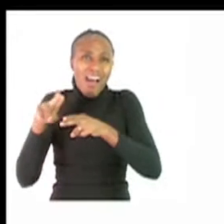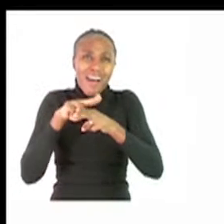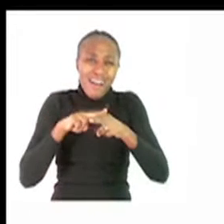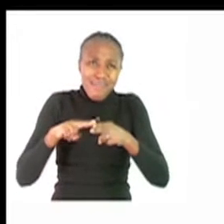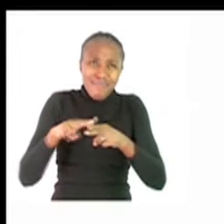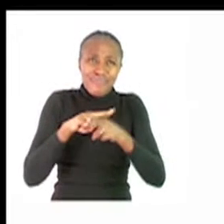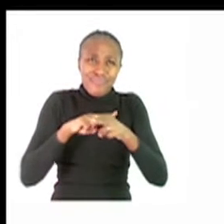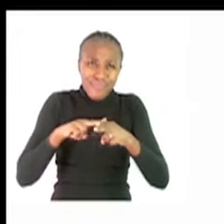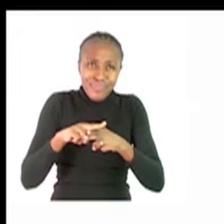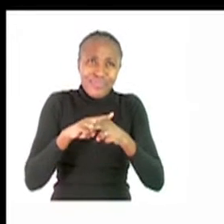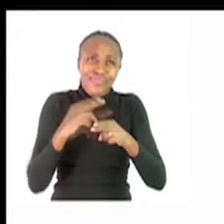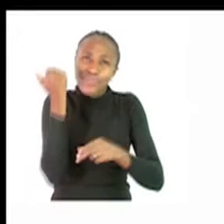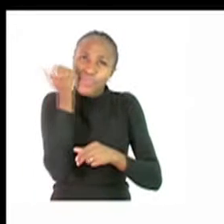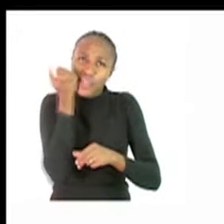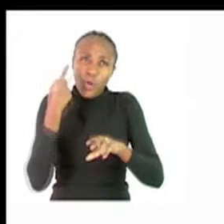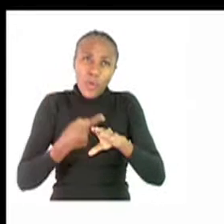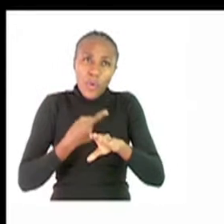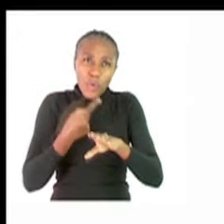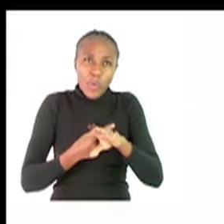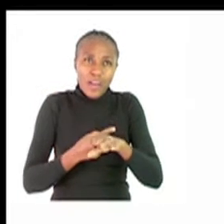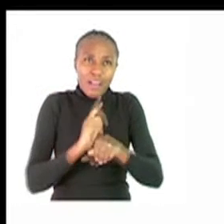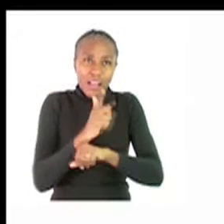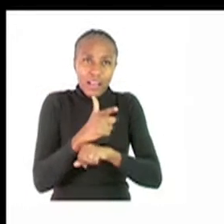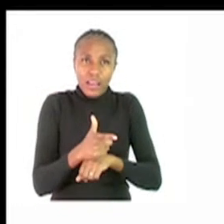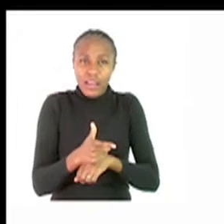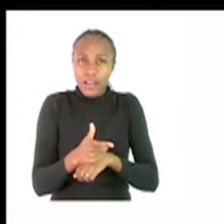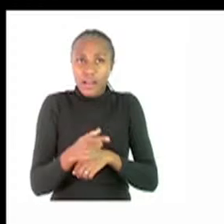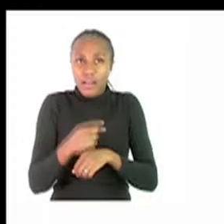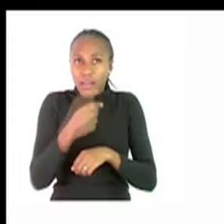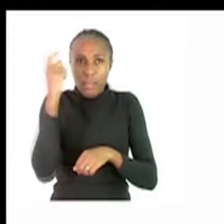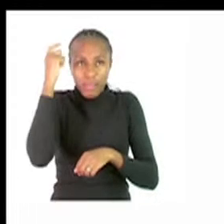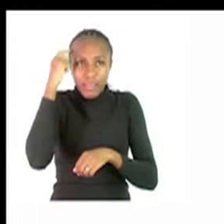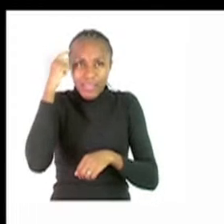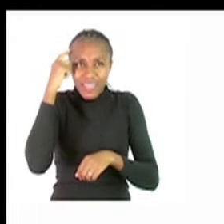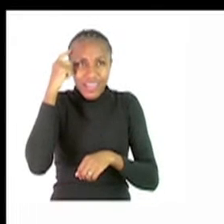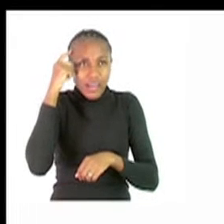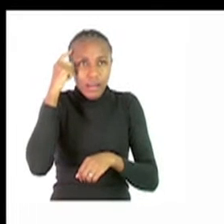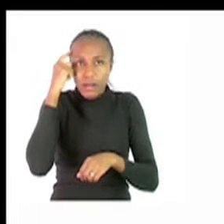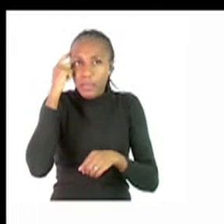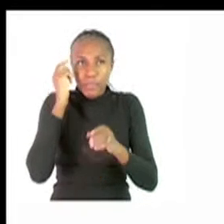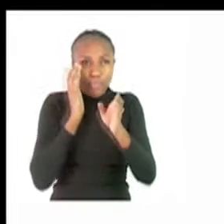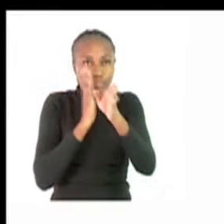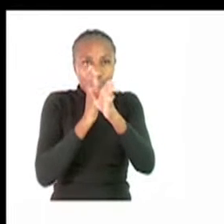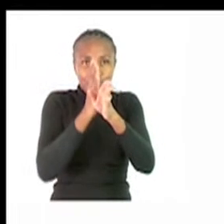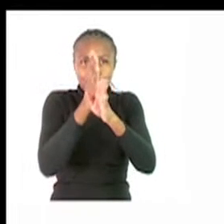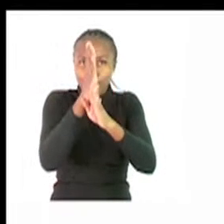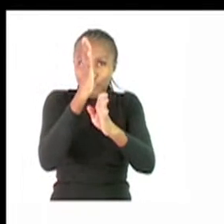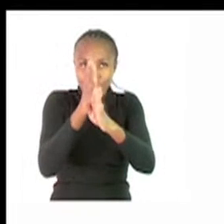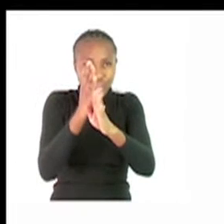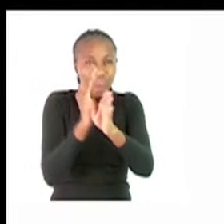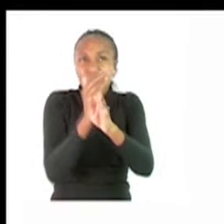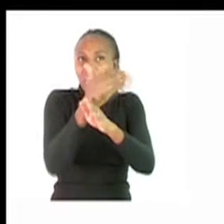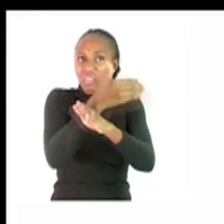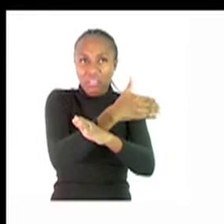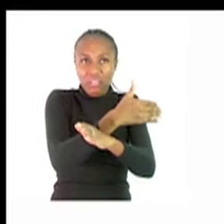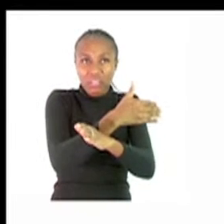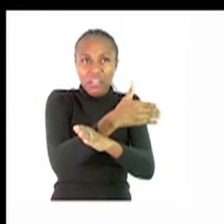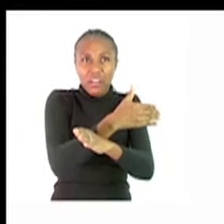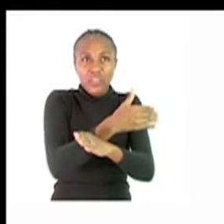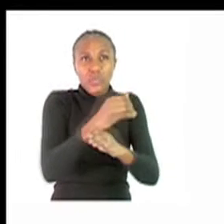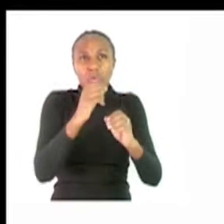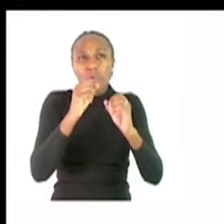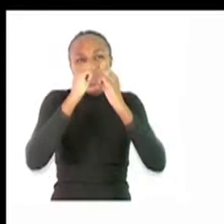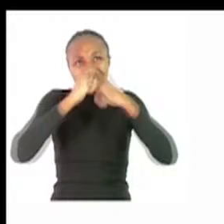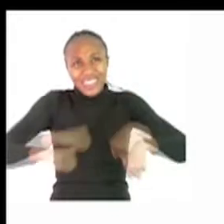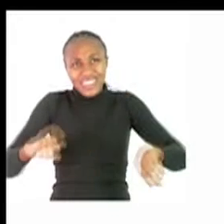this affects your brain, it alters your judgment, and lowers your decision making. So you are